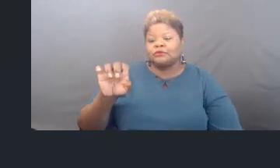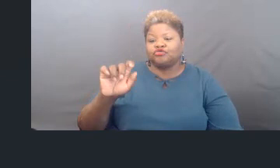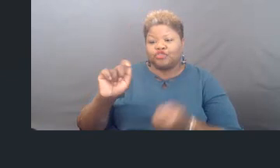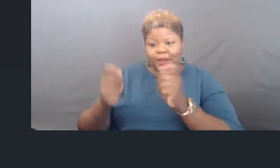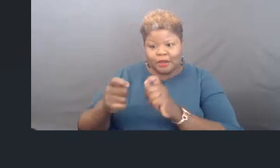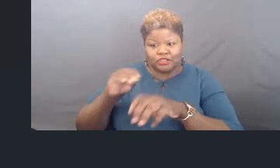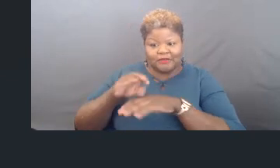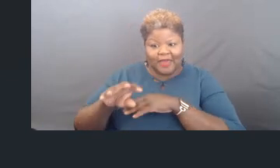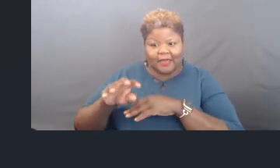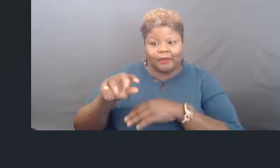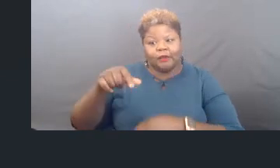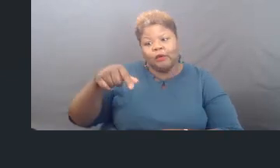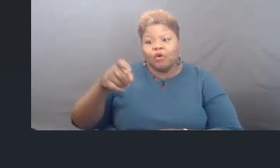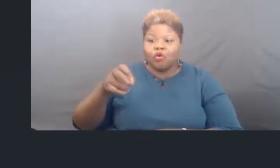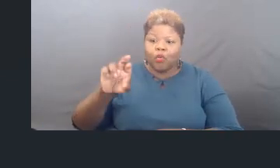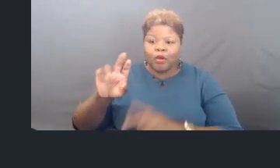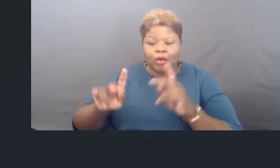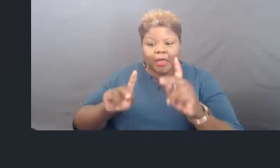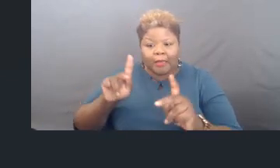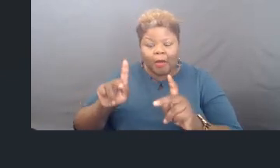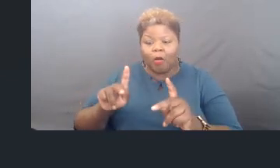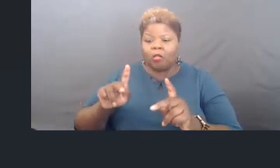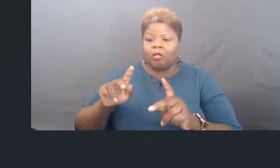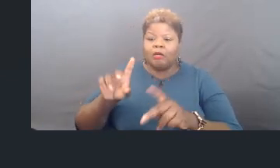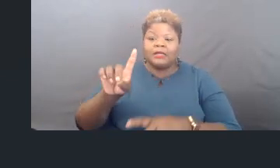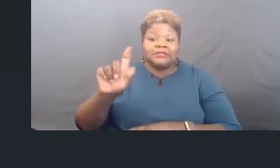disabled people? Um, how does